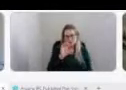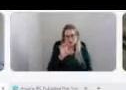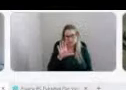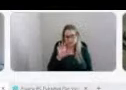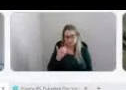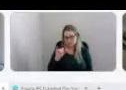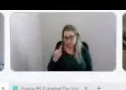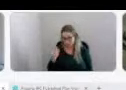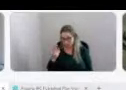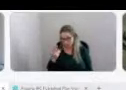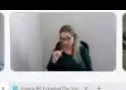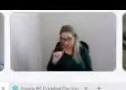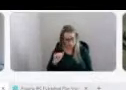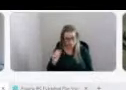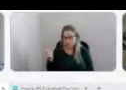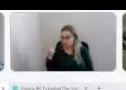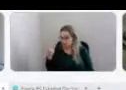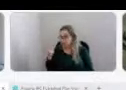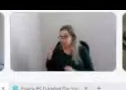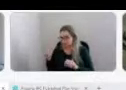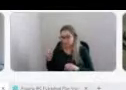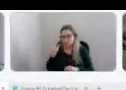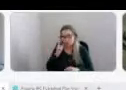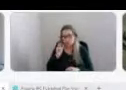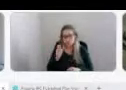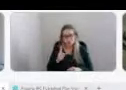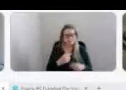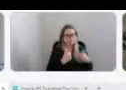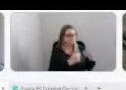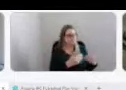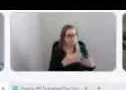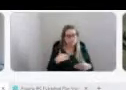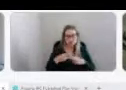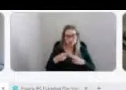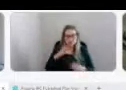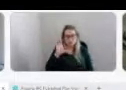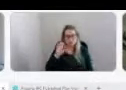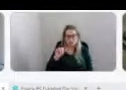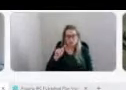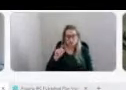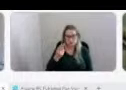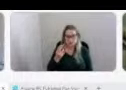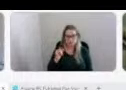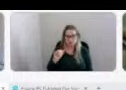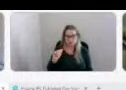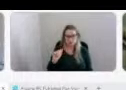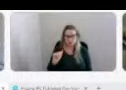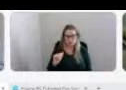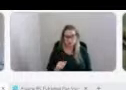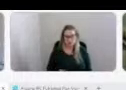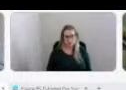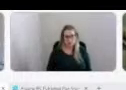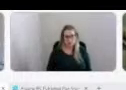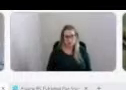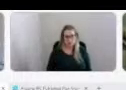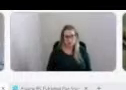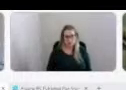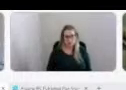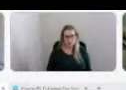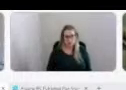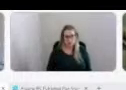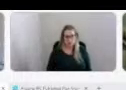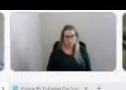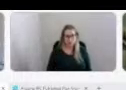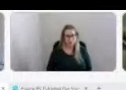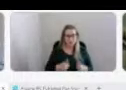us yes i can hear you please proceed my name is my name is cindy bolinki and i